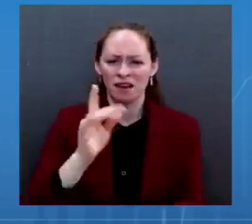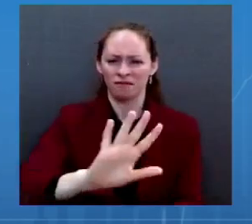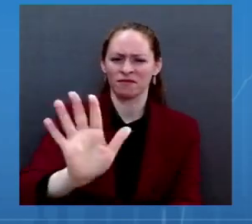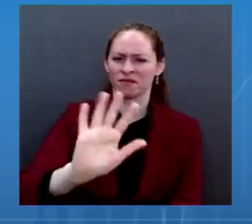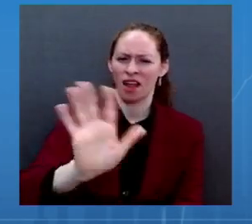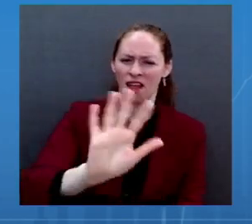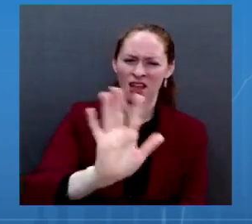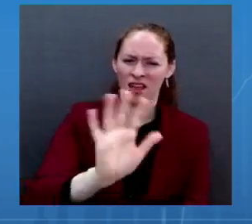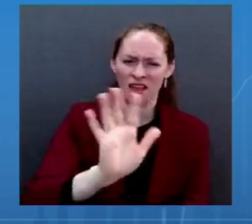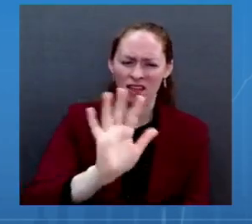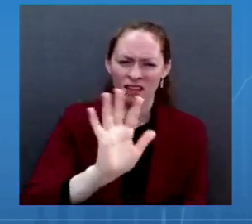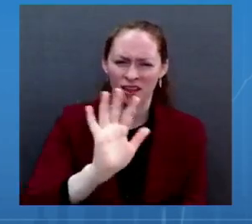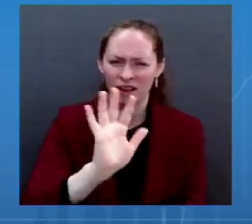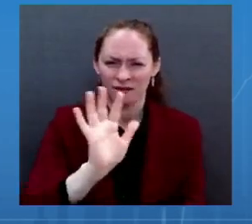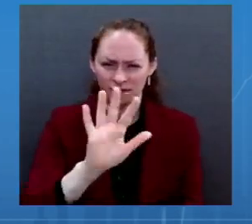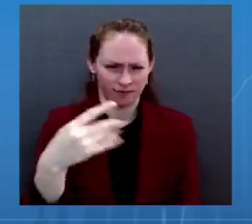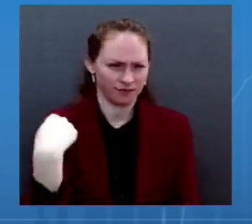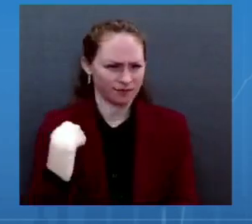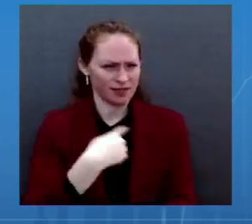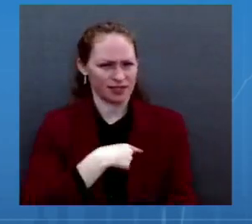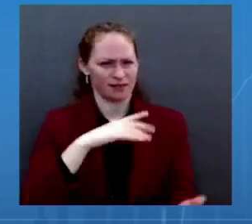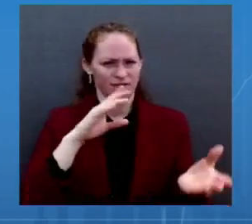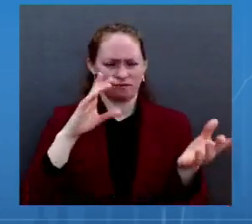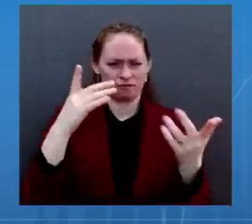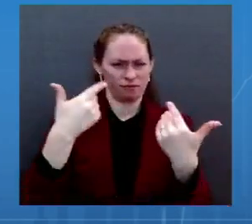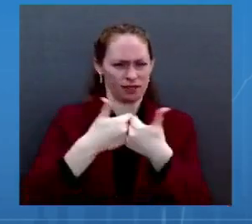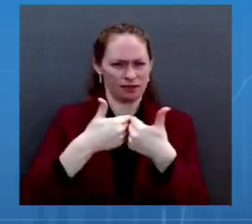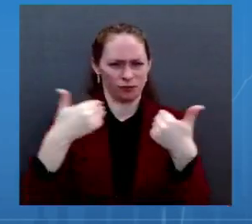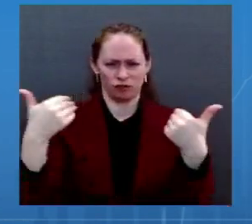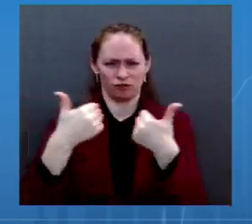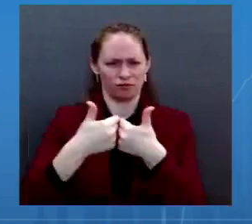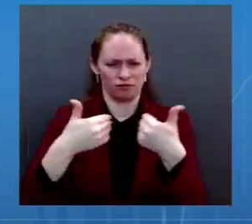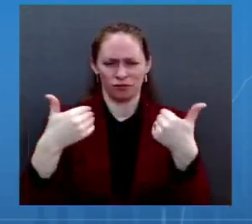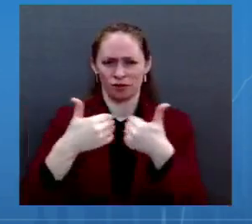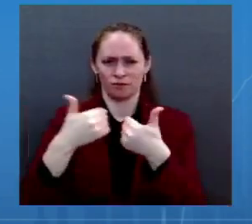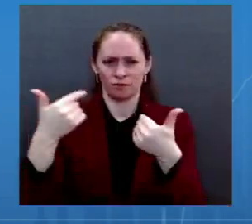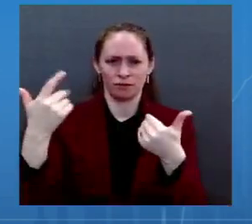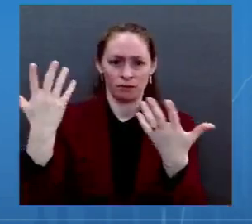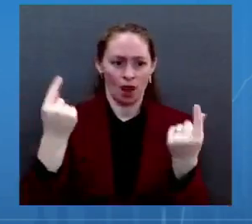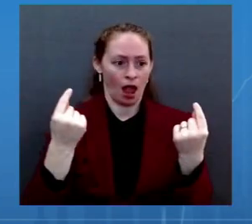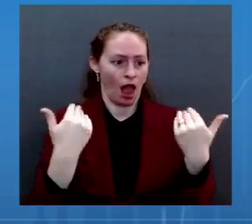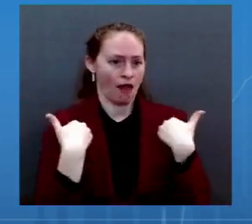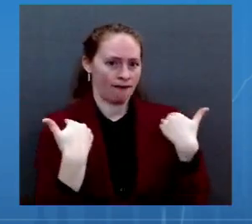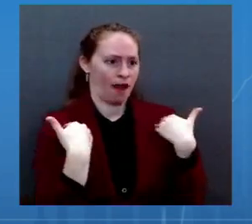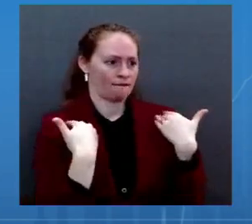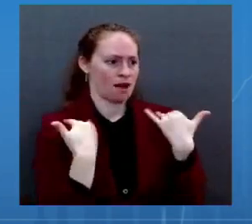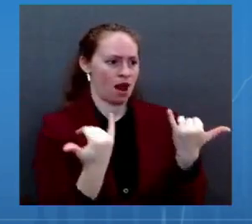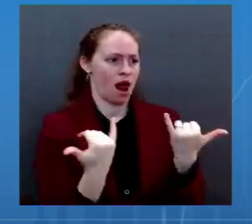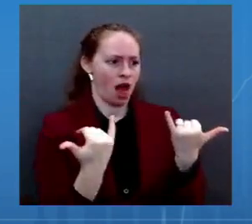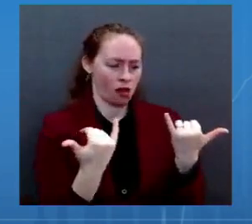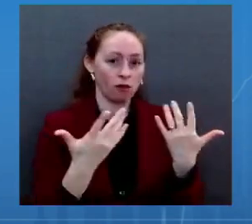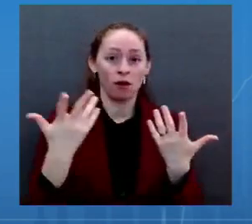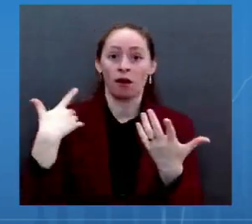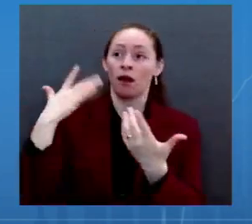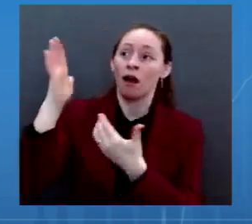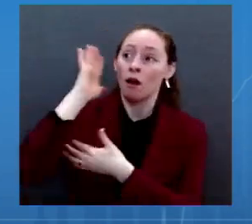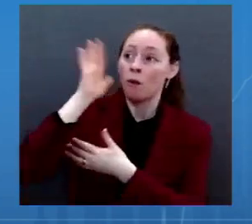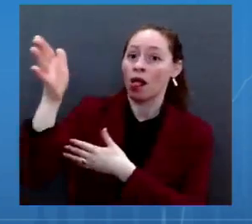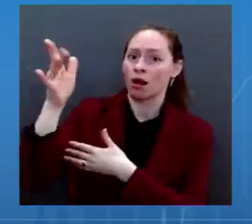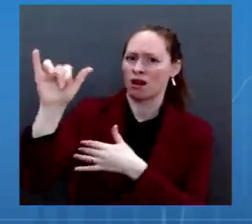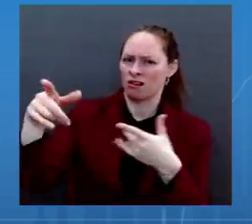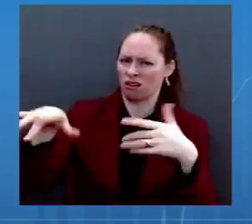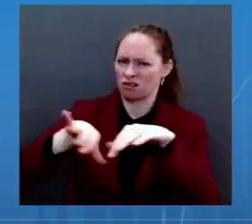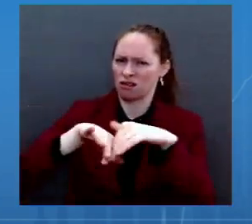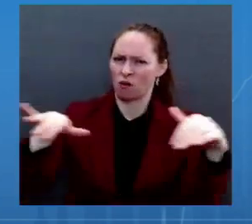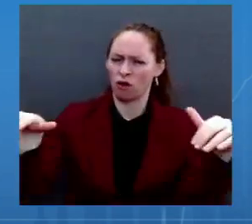capacity for rapid tests. Back in September, there were about 50 million, fewer than 50 million a month. We're